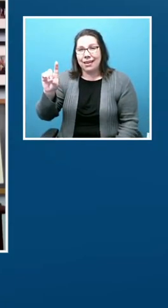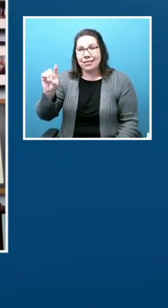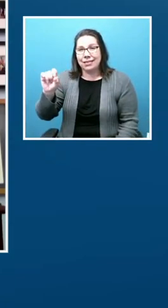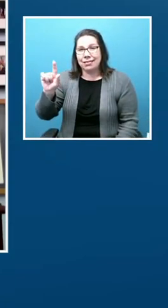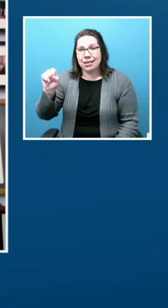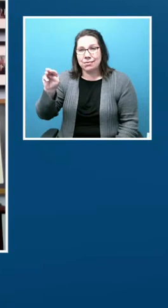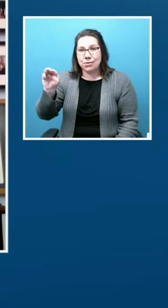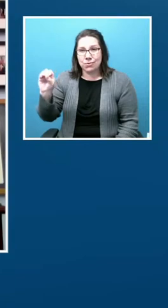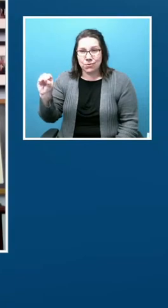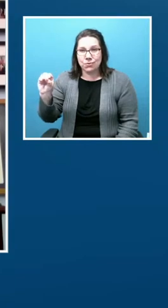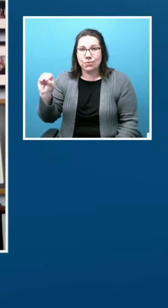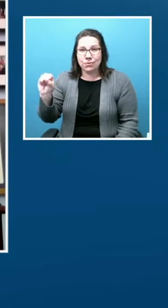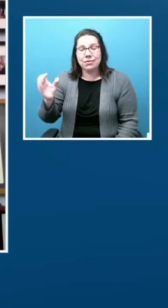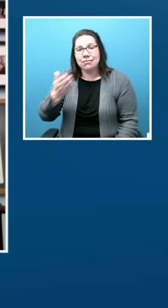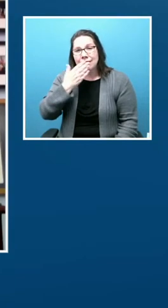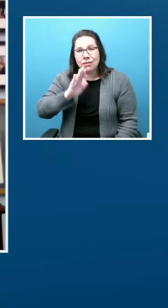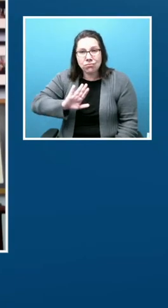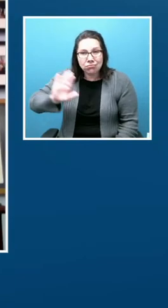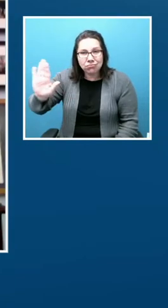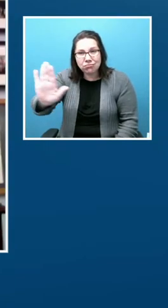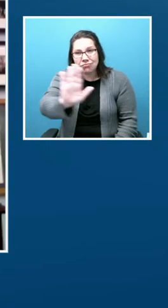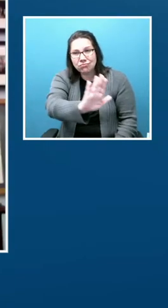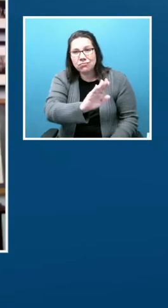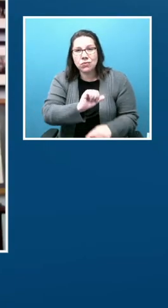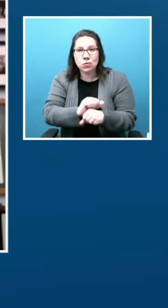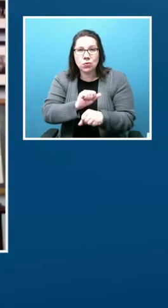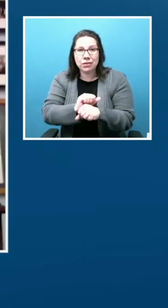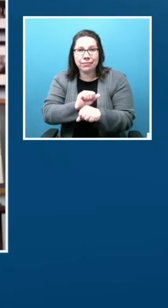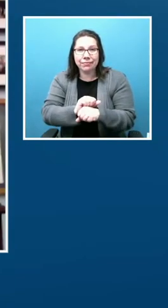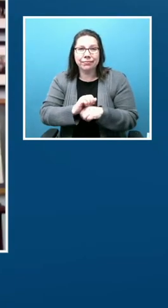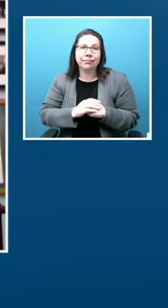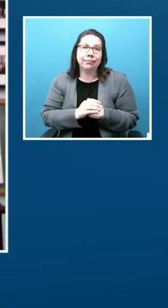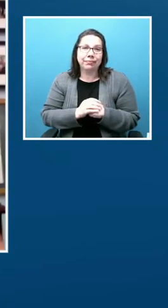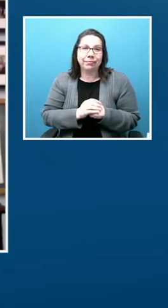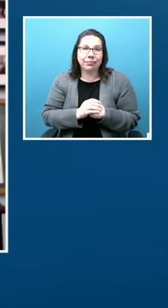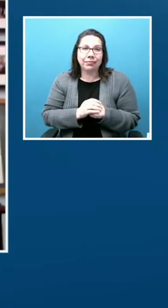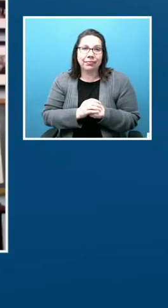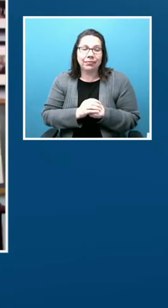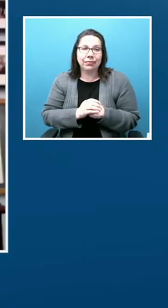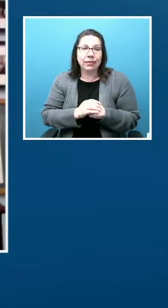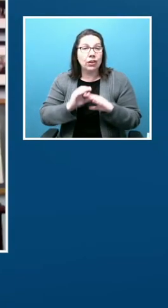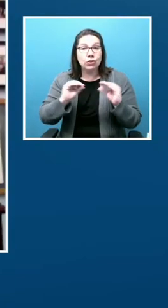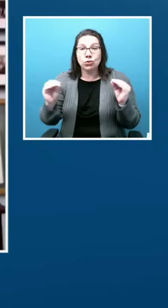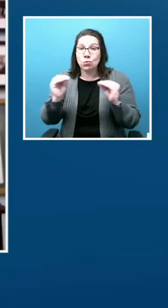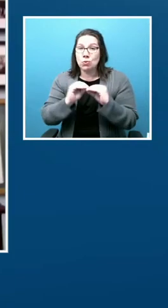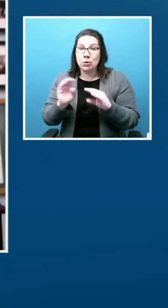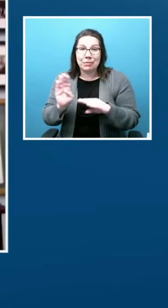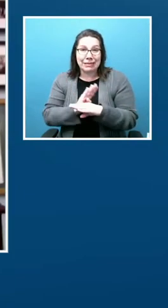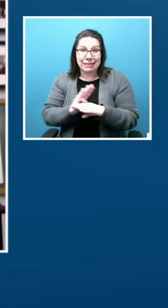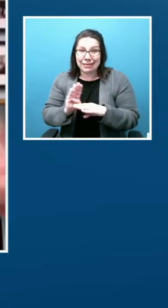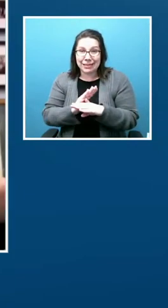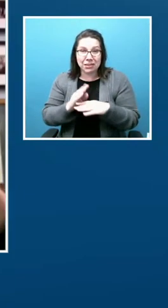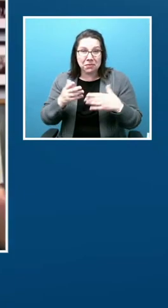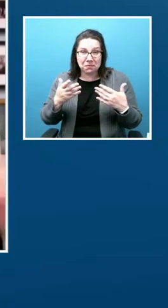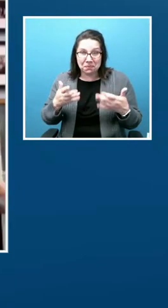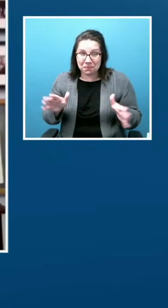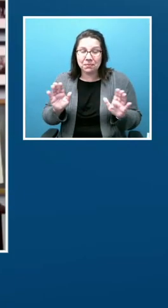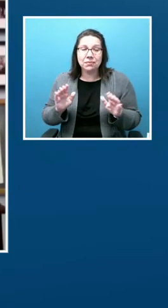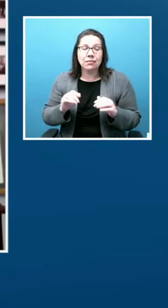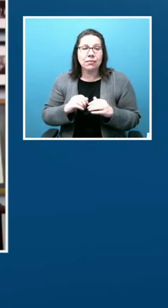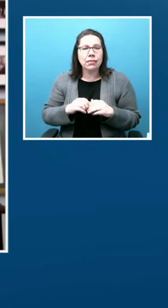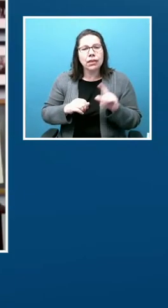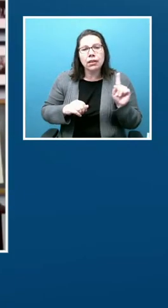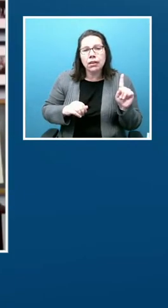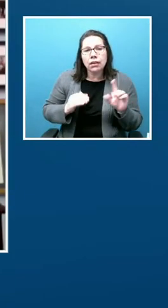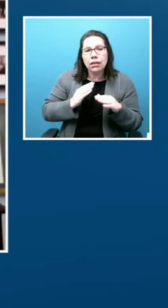for your work. At this time, I went into, if there's no more business, no other comments. One second.